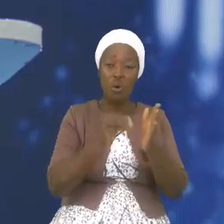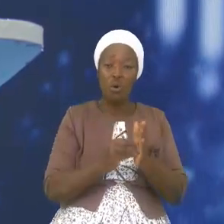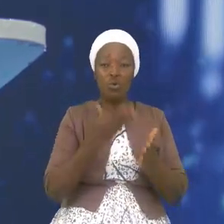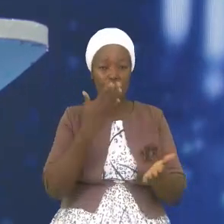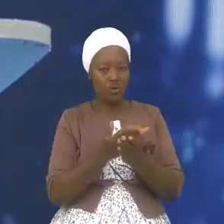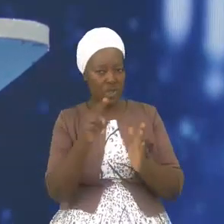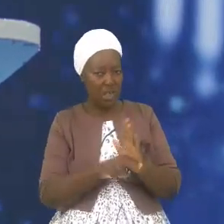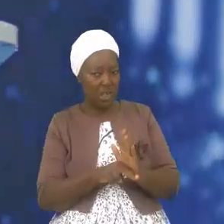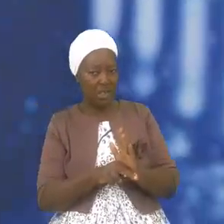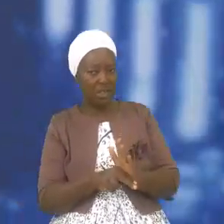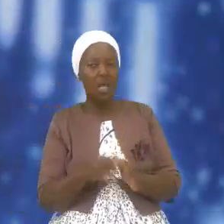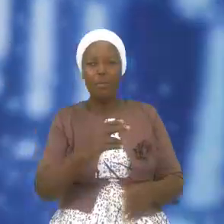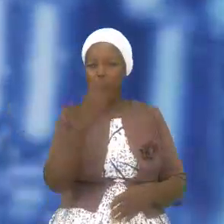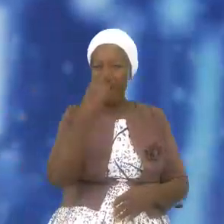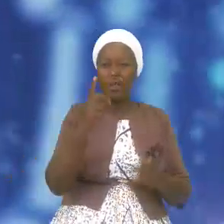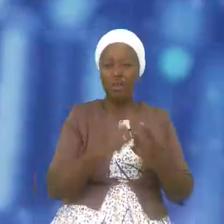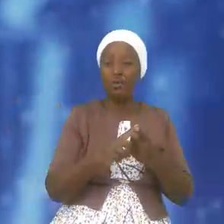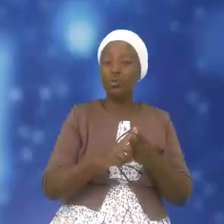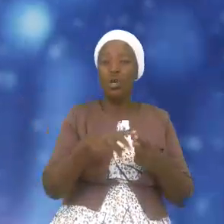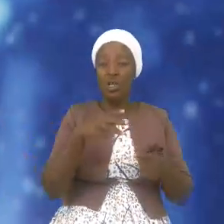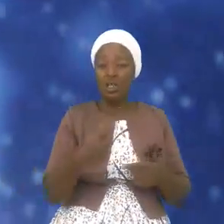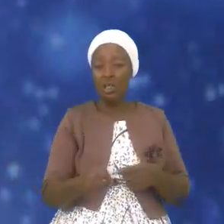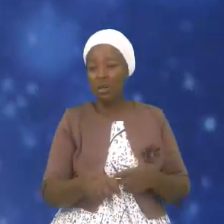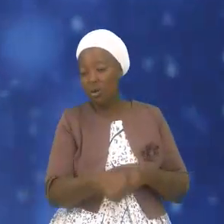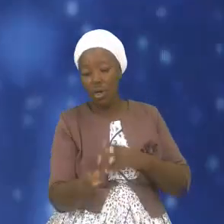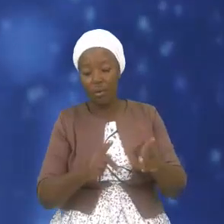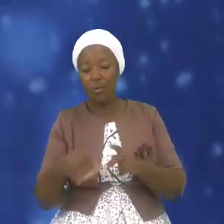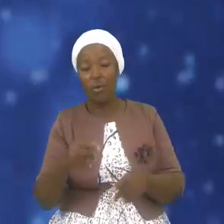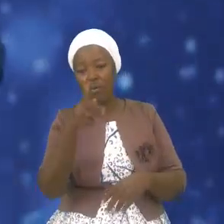the virtue he ought to manifest before the Lord. And